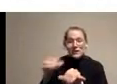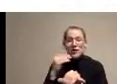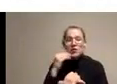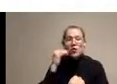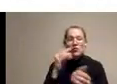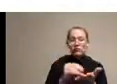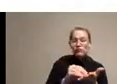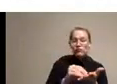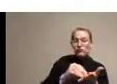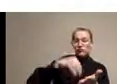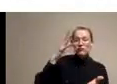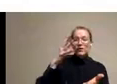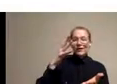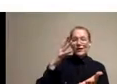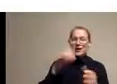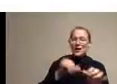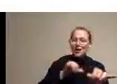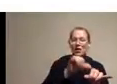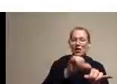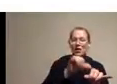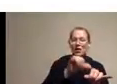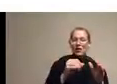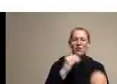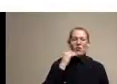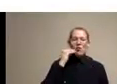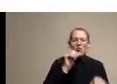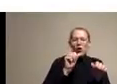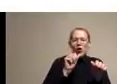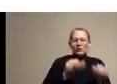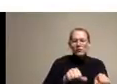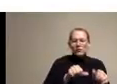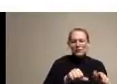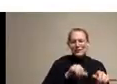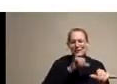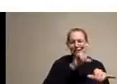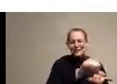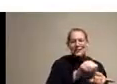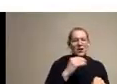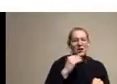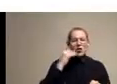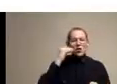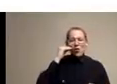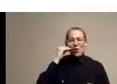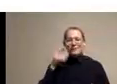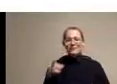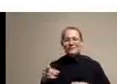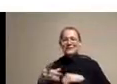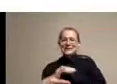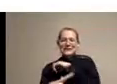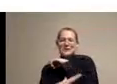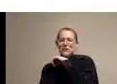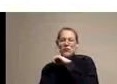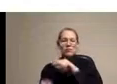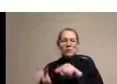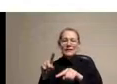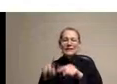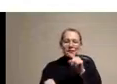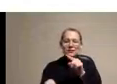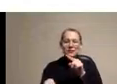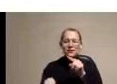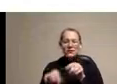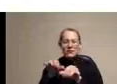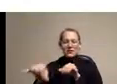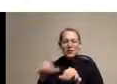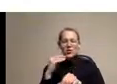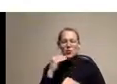stayed home much more than the least wealthy. In fact, when you look at the data from Bureau of Labor Statistics, which you see by income quartile, the higher the income is, the more likely